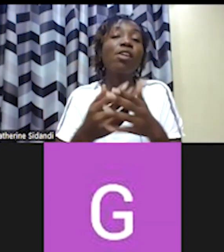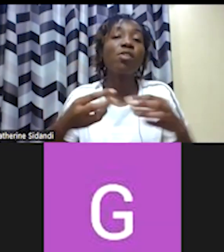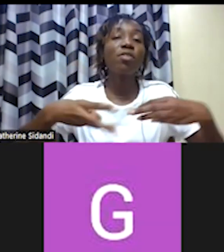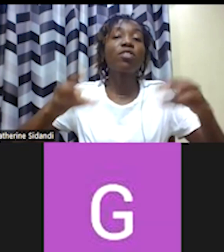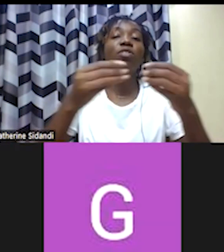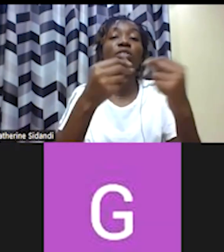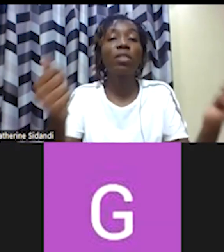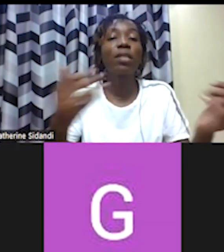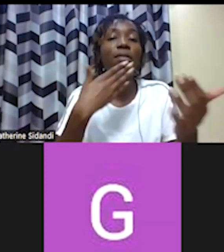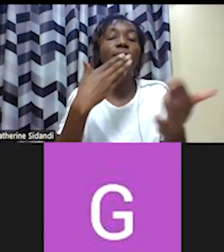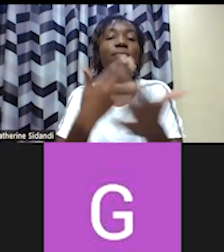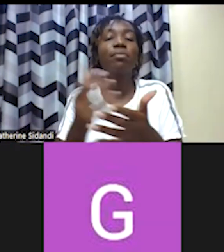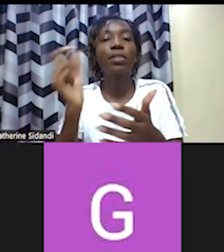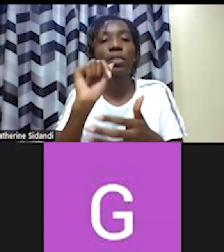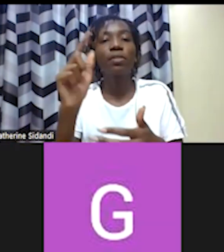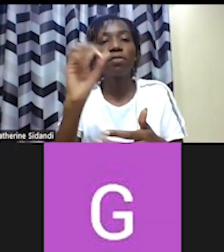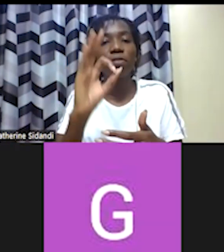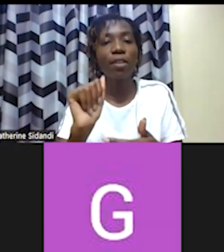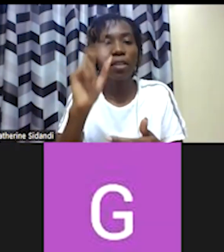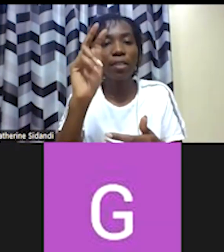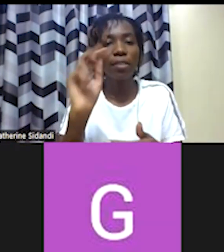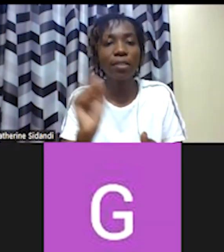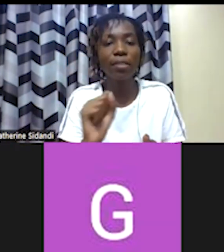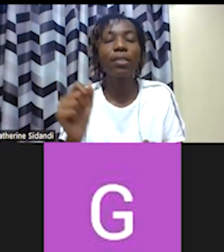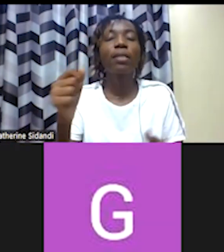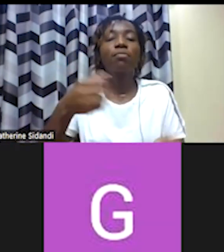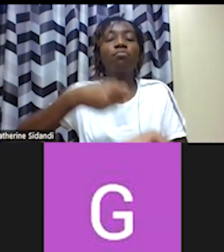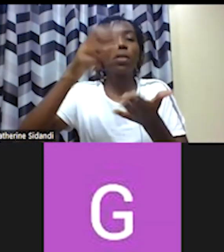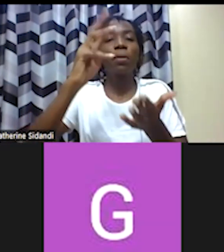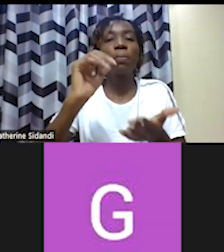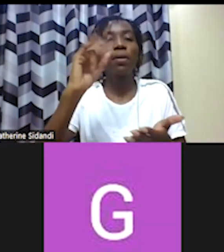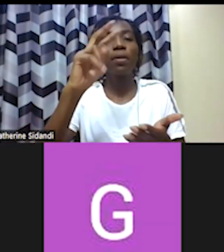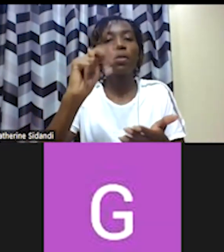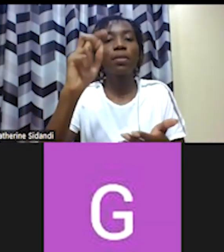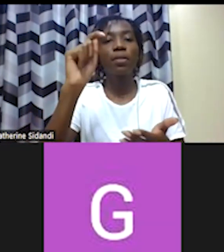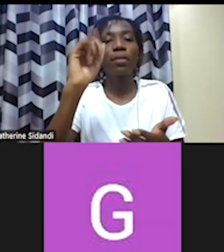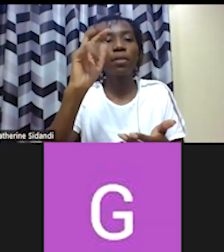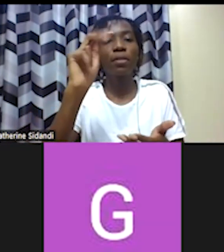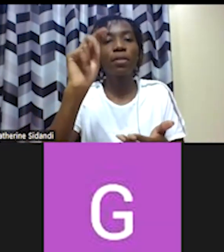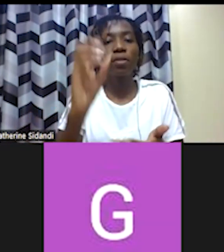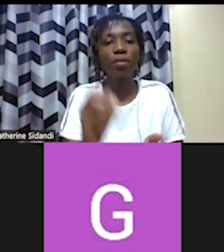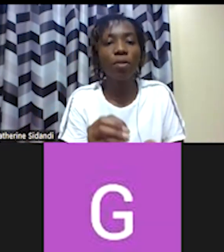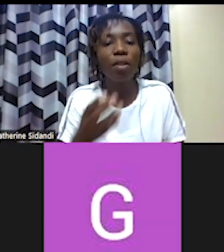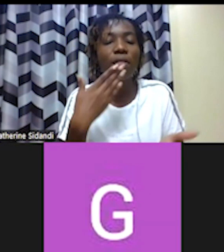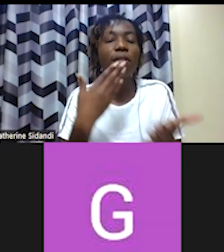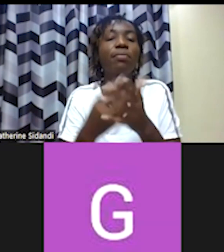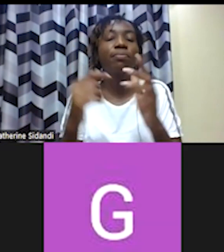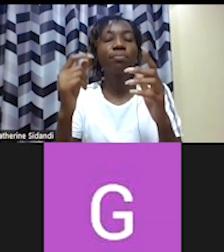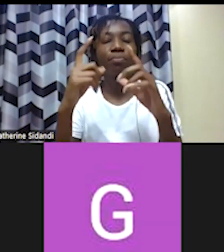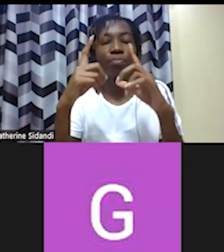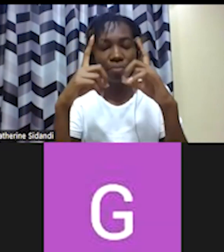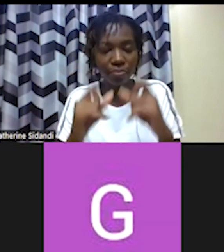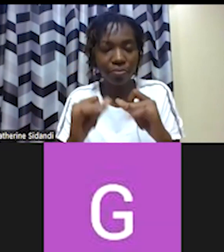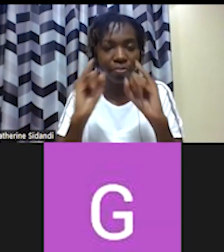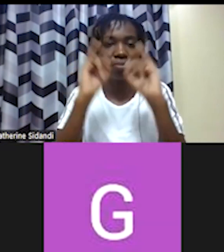you, Steadfast Quality Management. Thank you, Weekly. And thank you, Kapula Mintito. Thank you, Profiles International. Thank